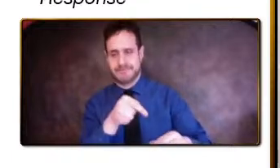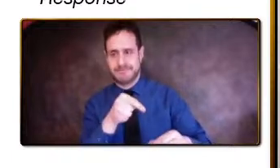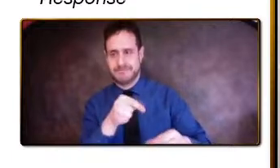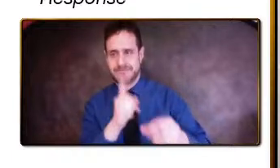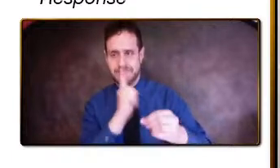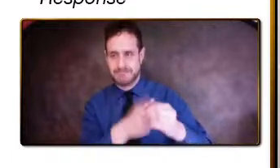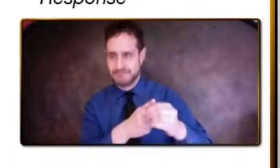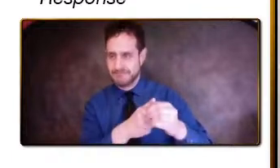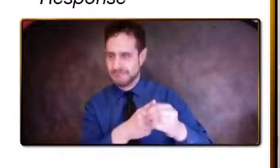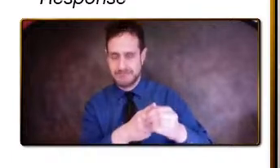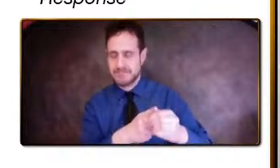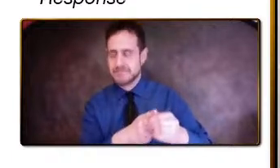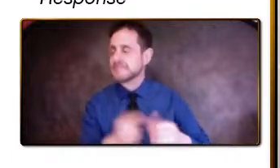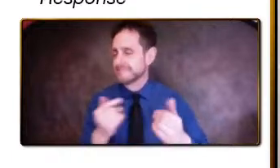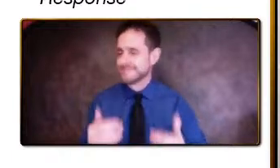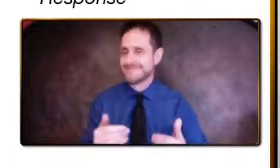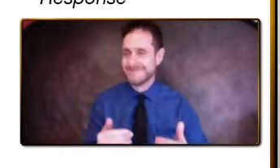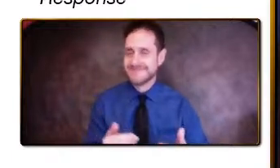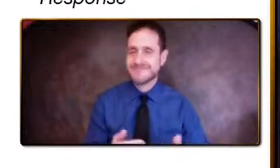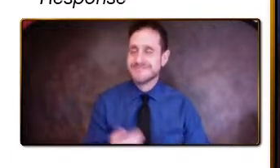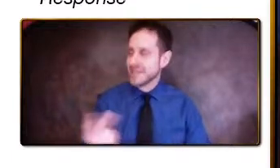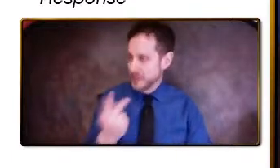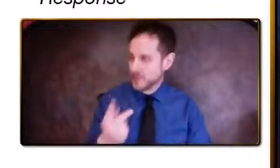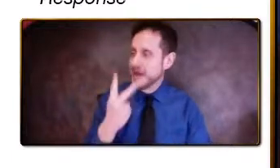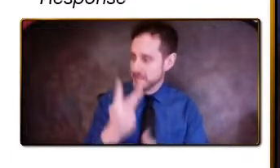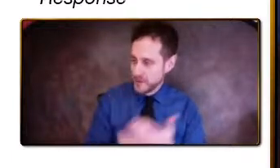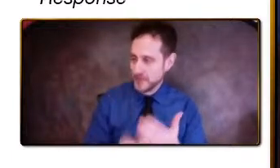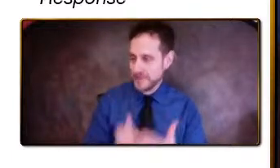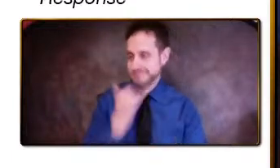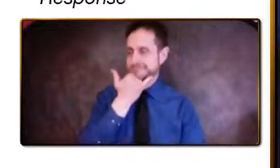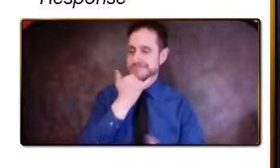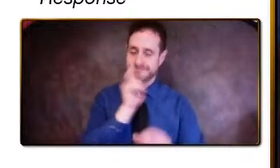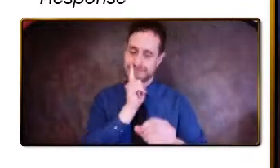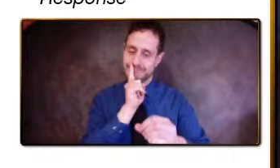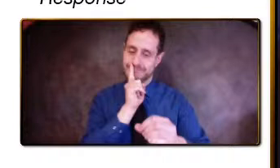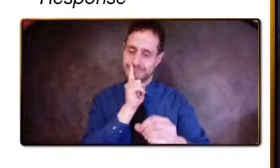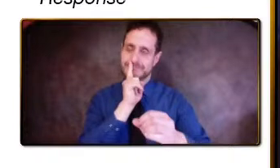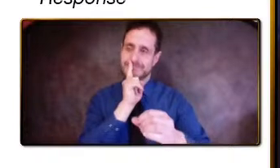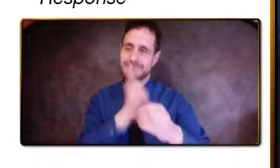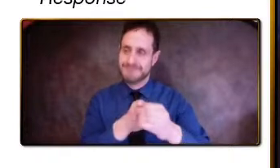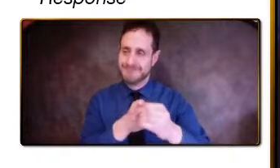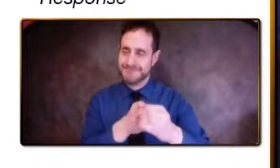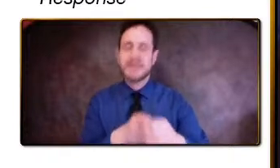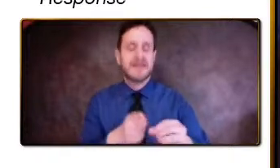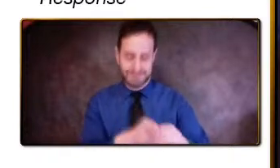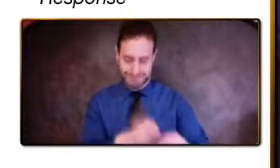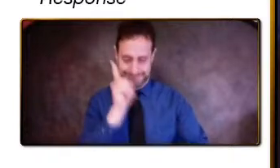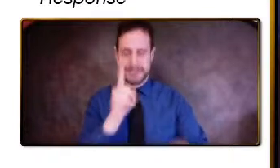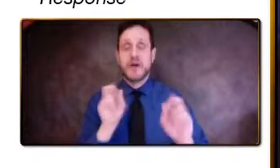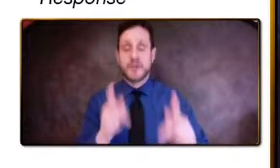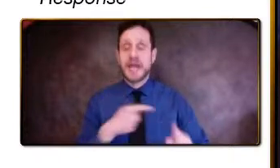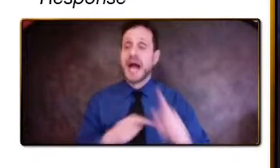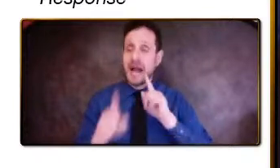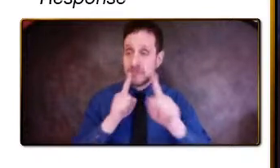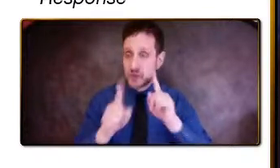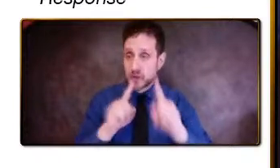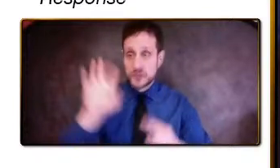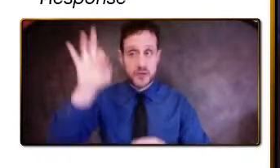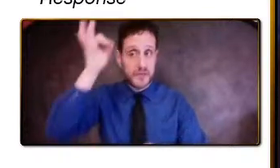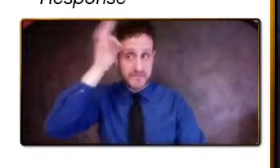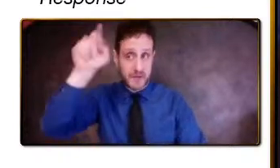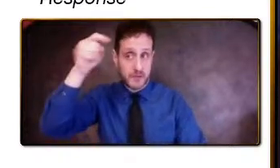There you go, both of us today. I have spoken with federal officials, with the